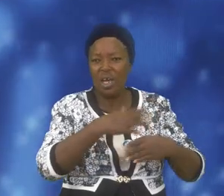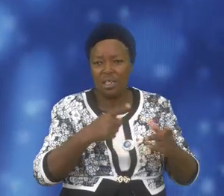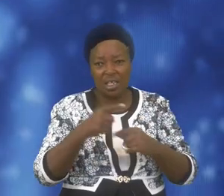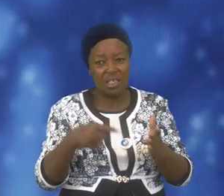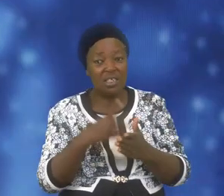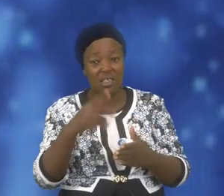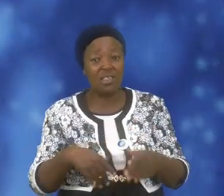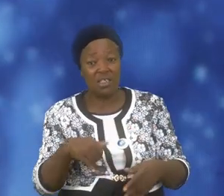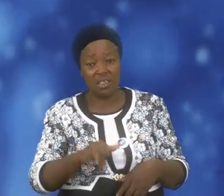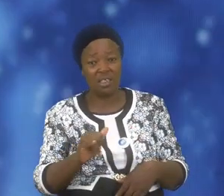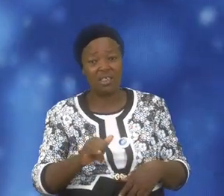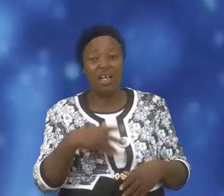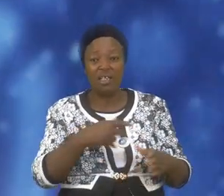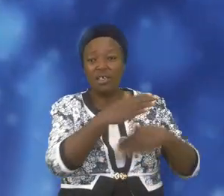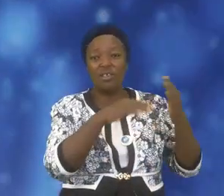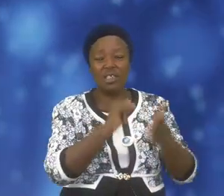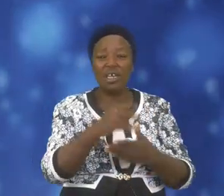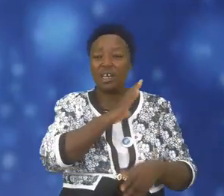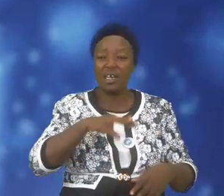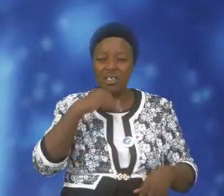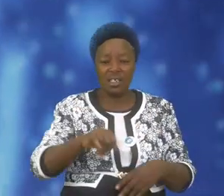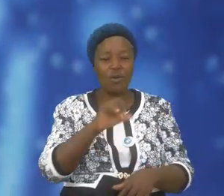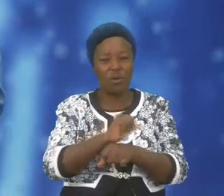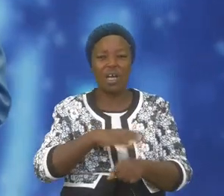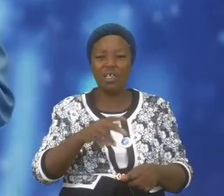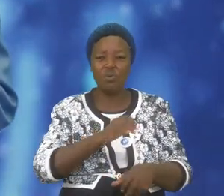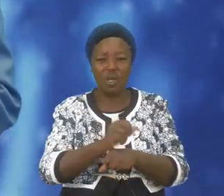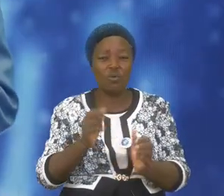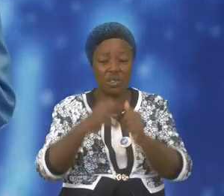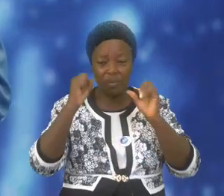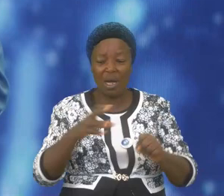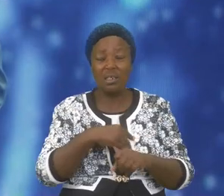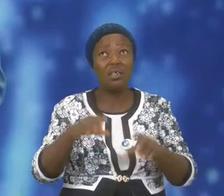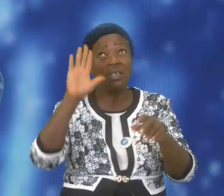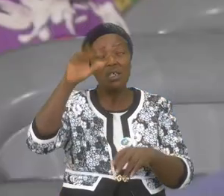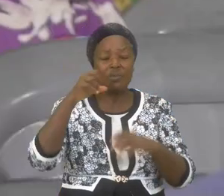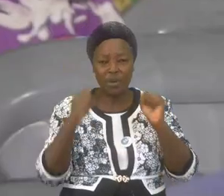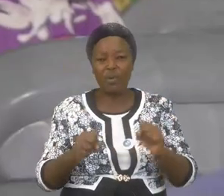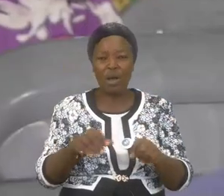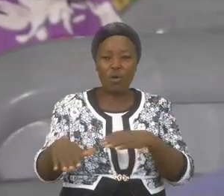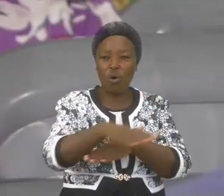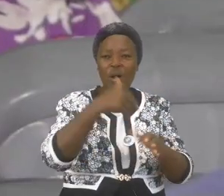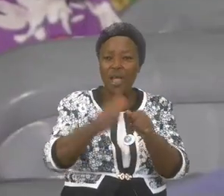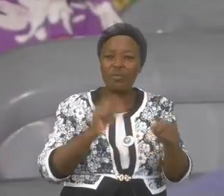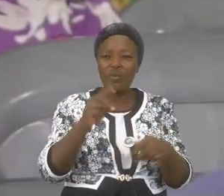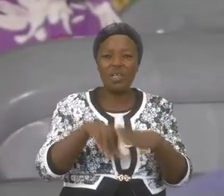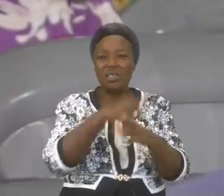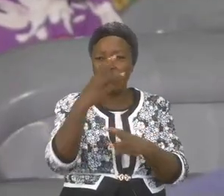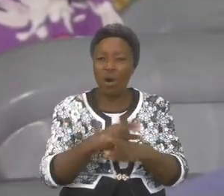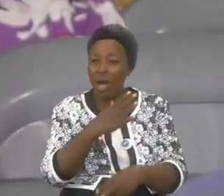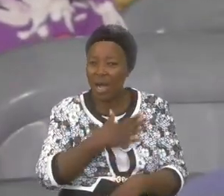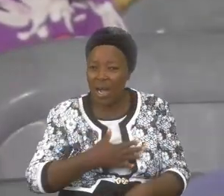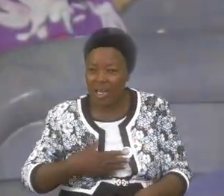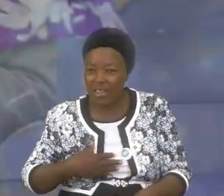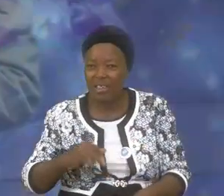covers everywhere in the world, and is going to get to you. Look at verse